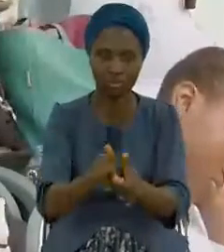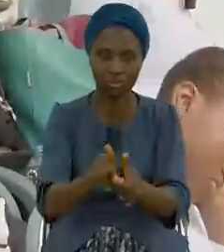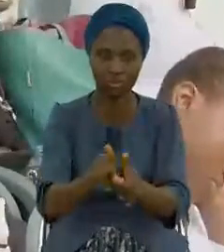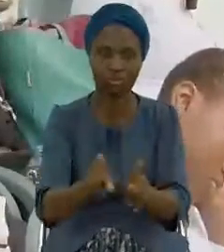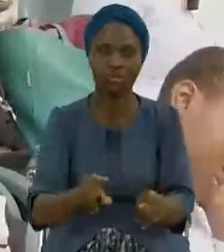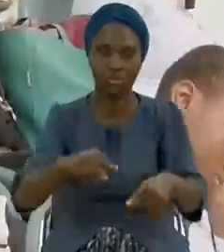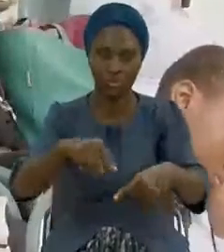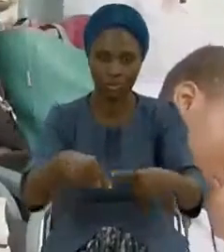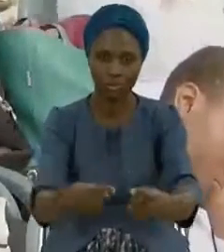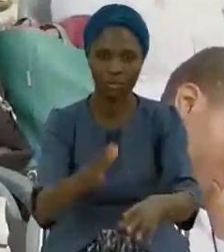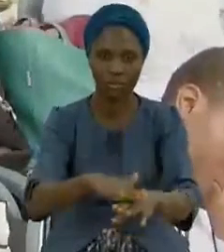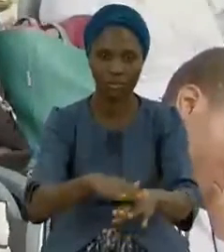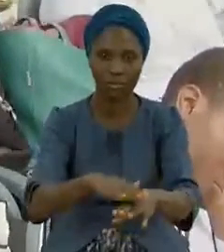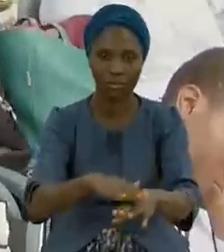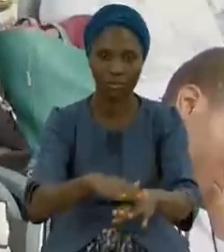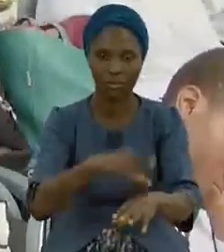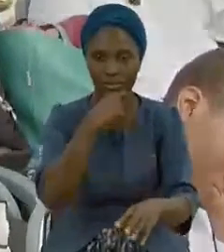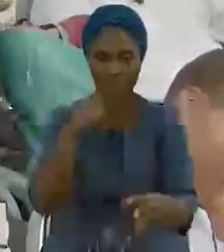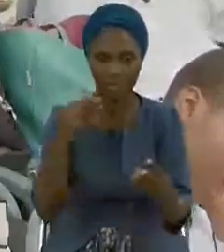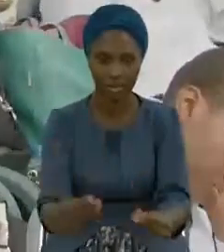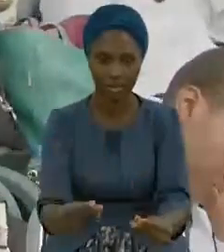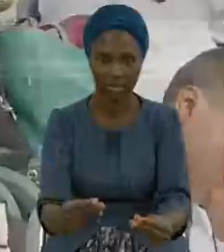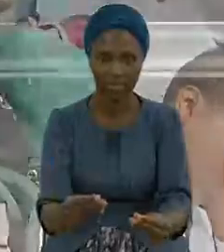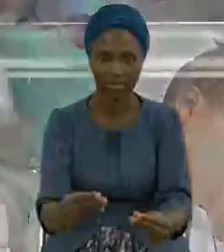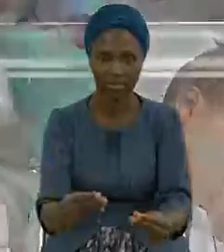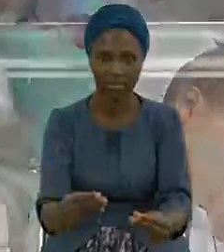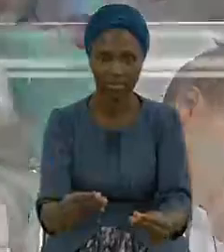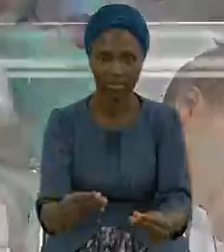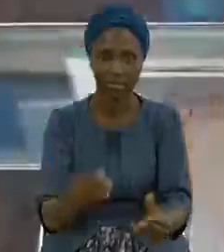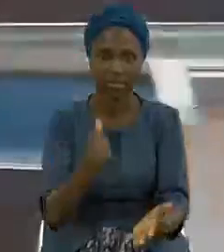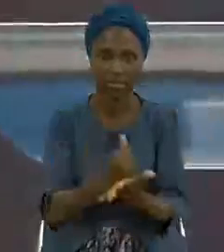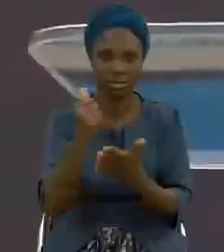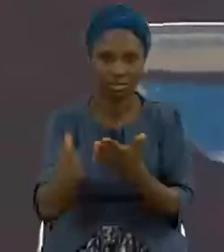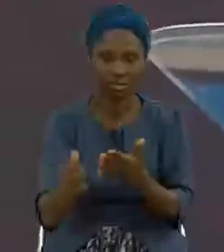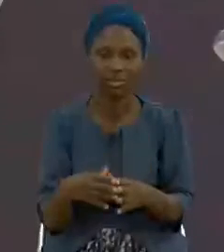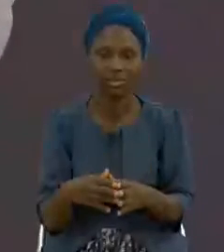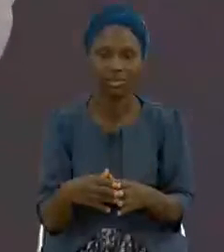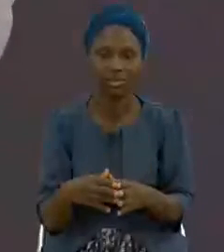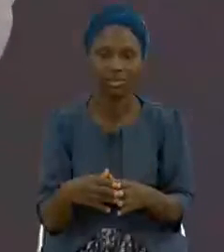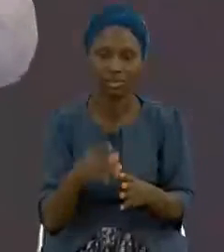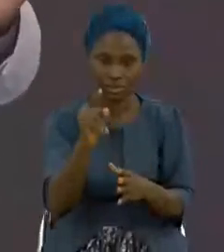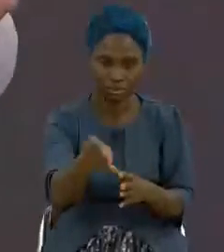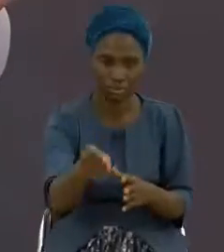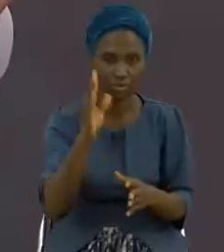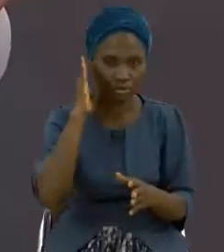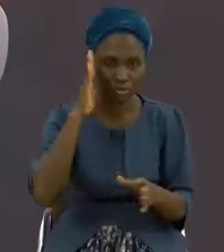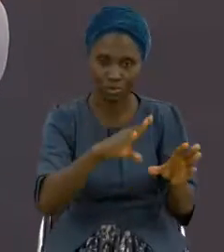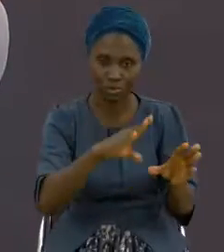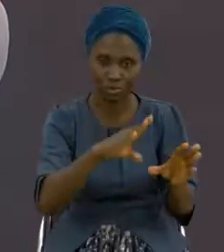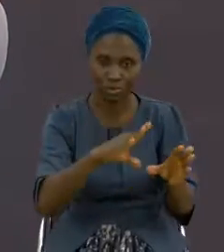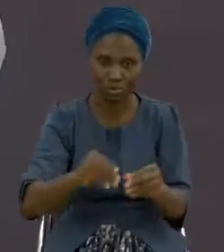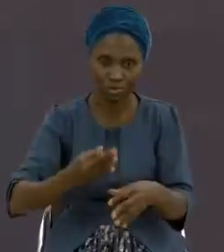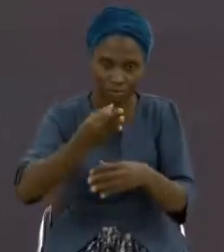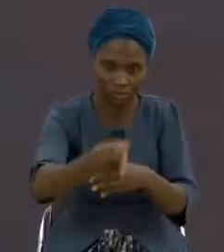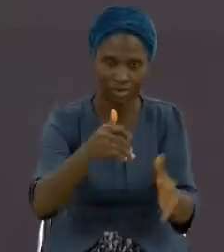You will move forward. Oh, a river is before me. River Jordan is before me. Have the